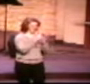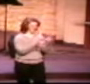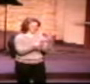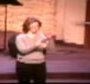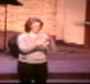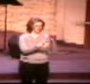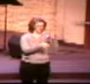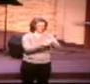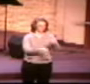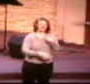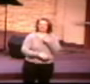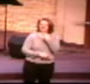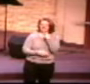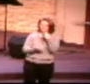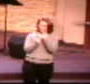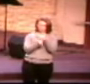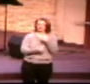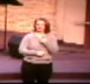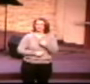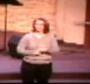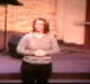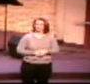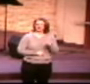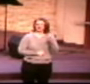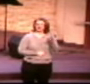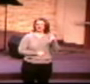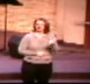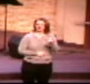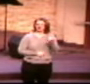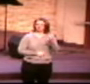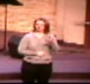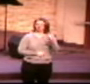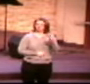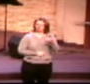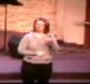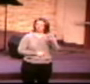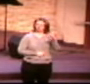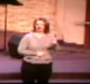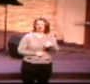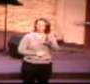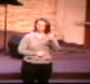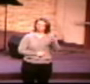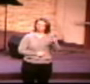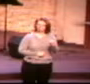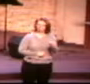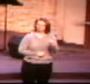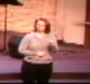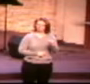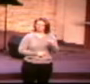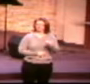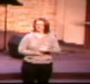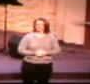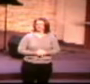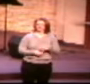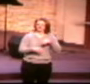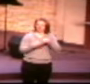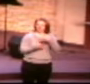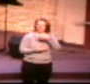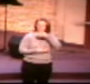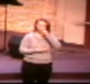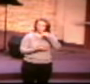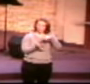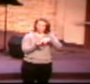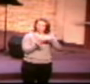me and repeat after me to Carrie and Robin? Carrie and Robin, in the drinking of this cup,